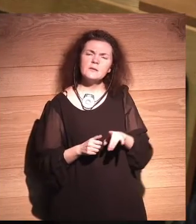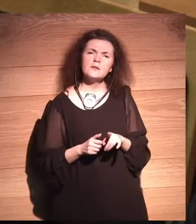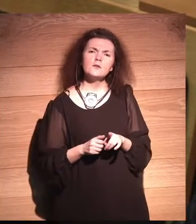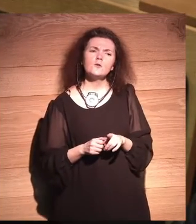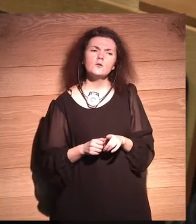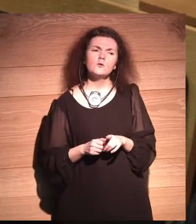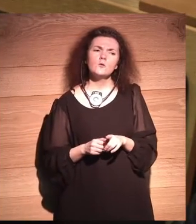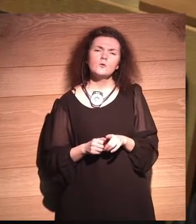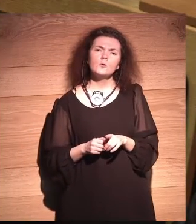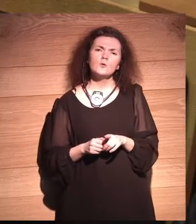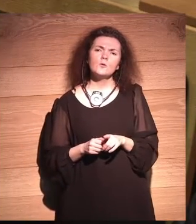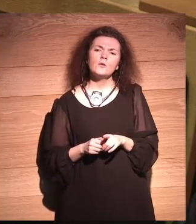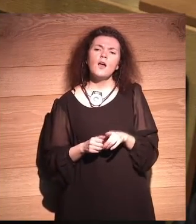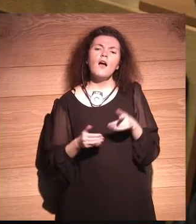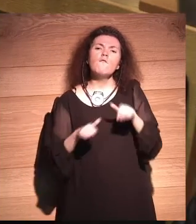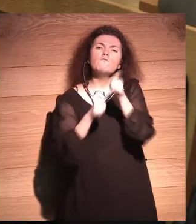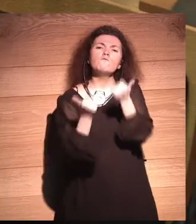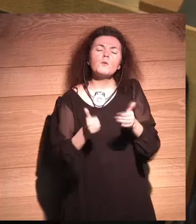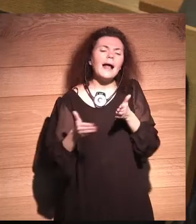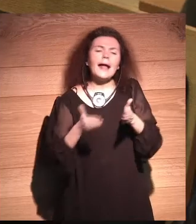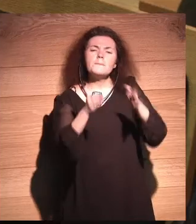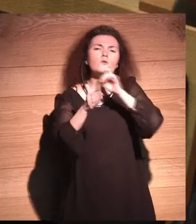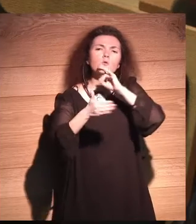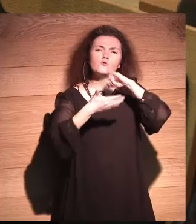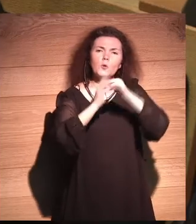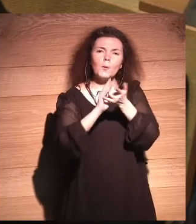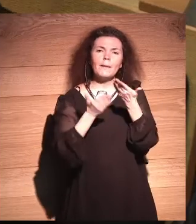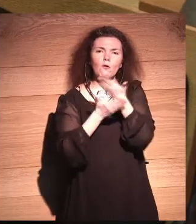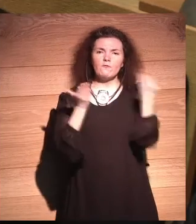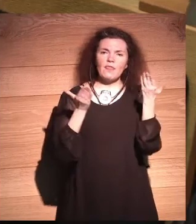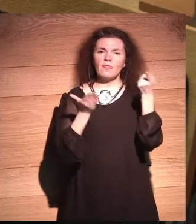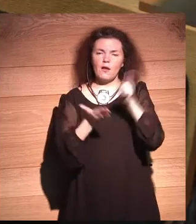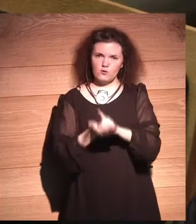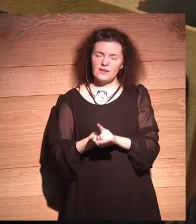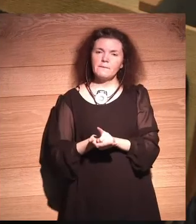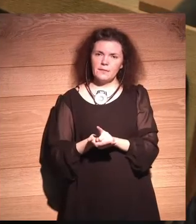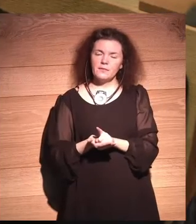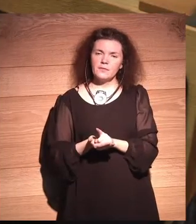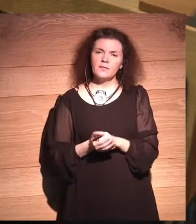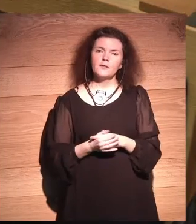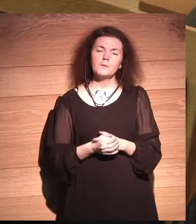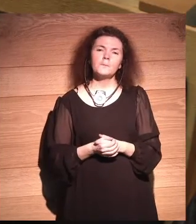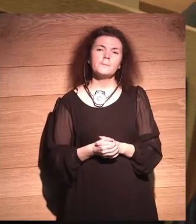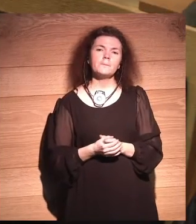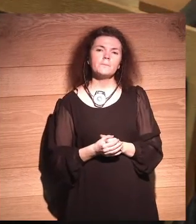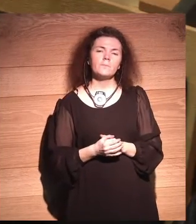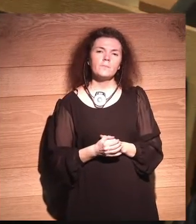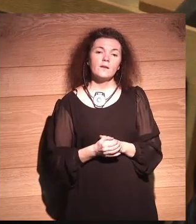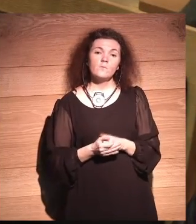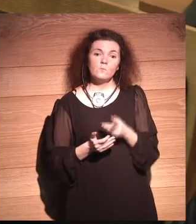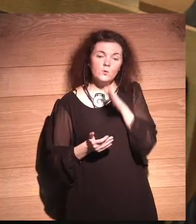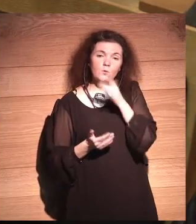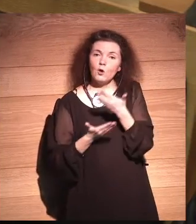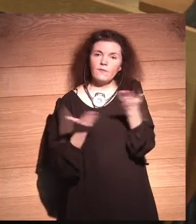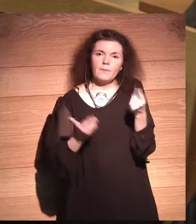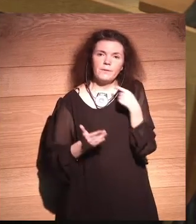what is the path? Yeah, what is the path to regaining that trust? That people will allow other people to decide